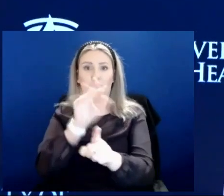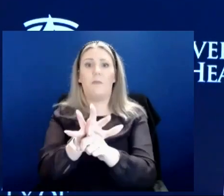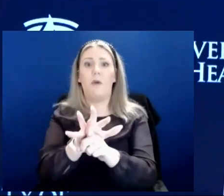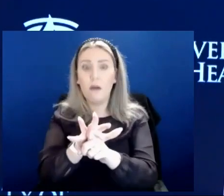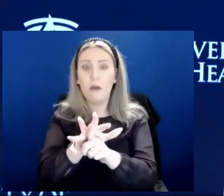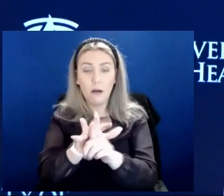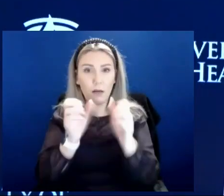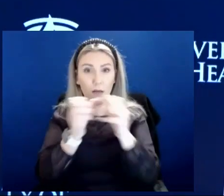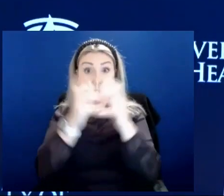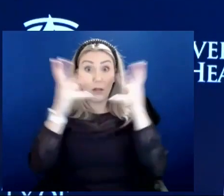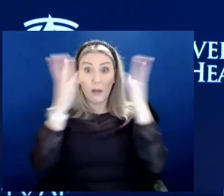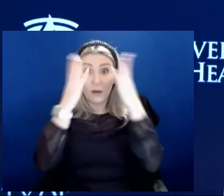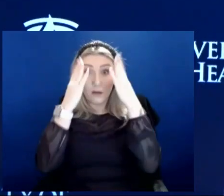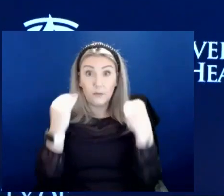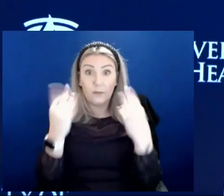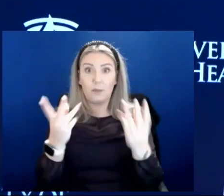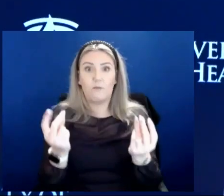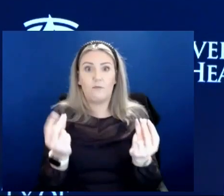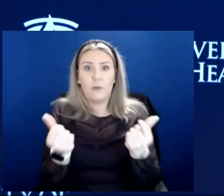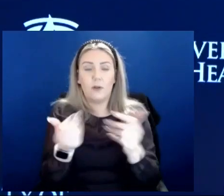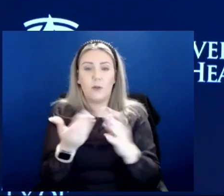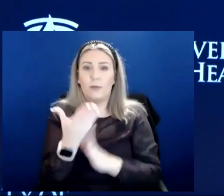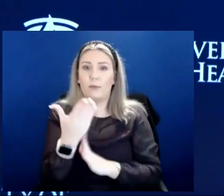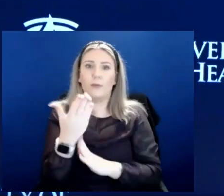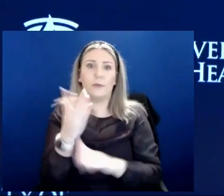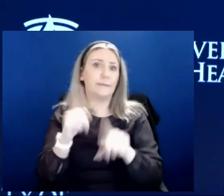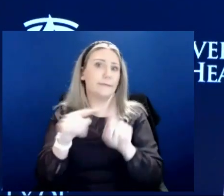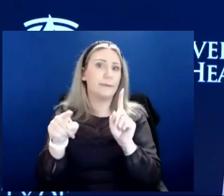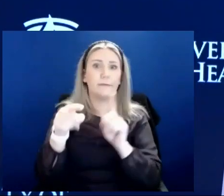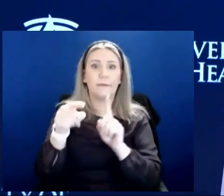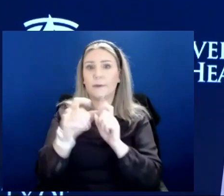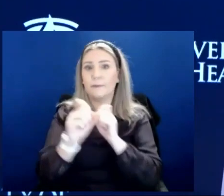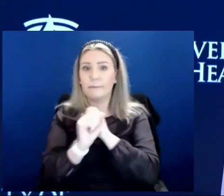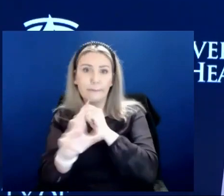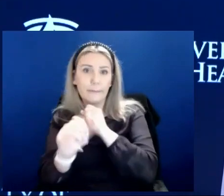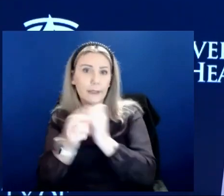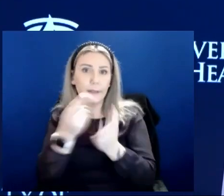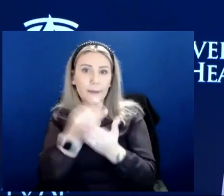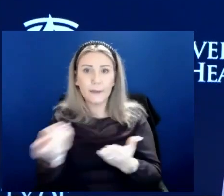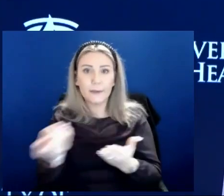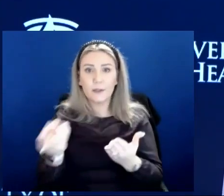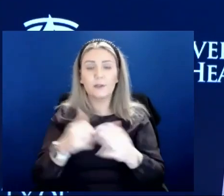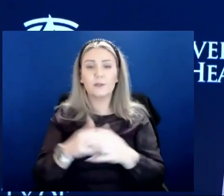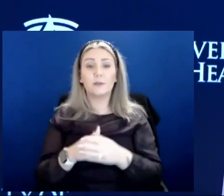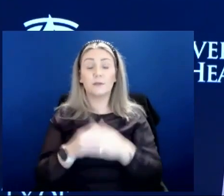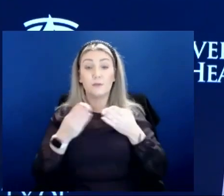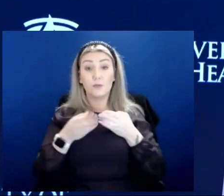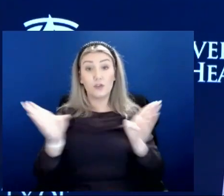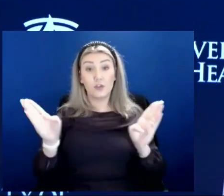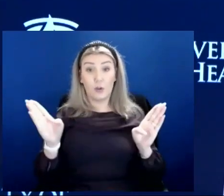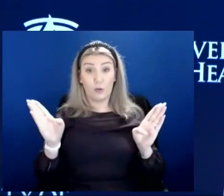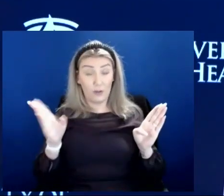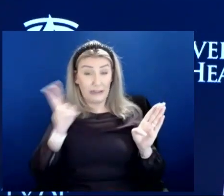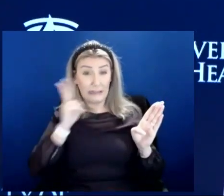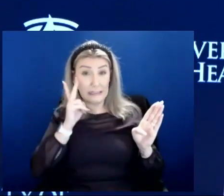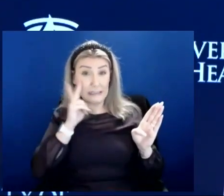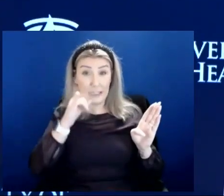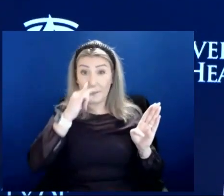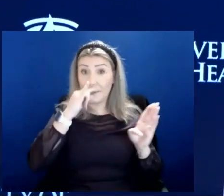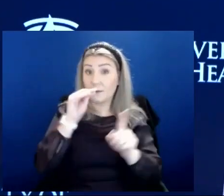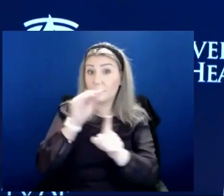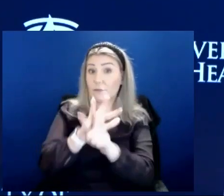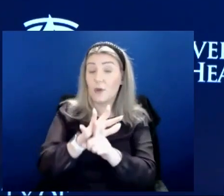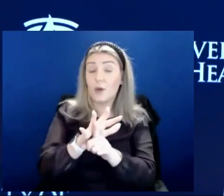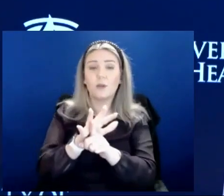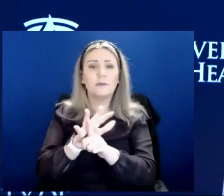information immediately through different media resources. And so generally we're seeing kids exposed to these things at younger and